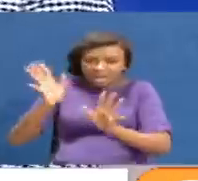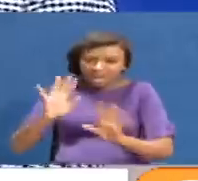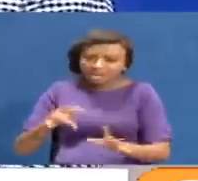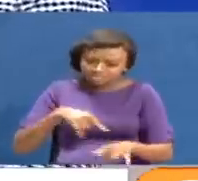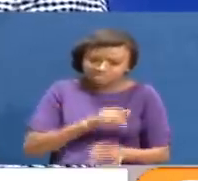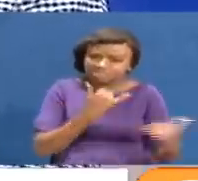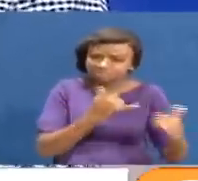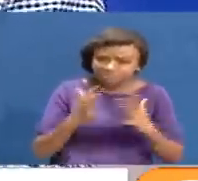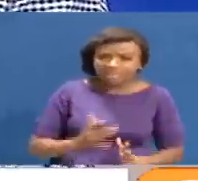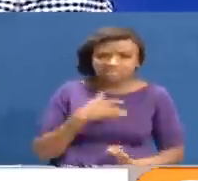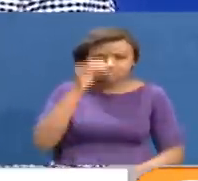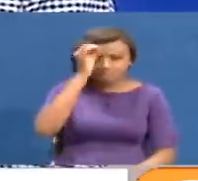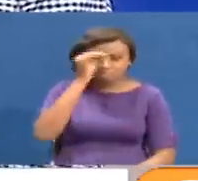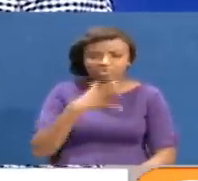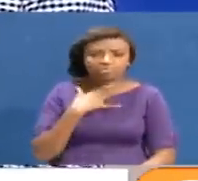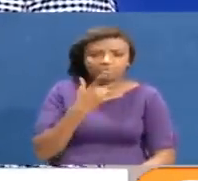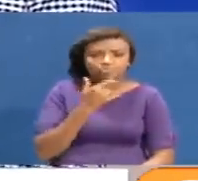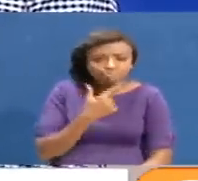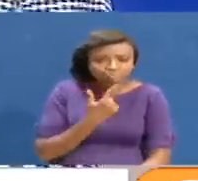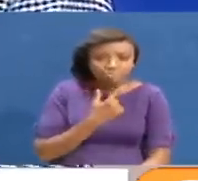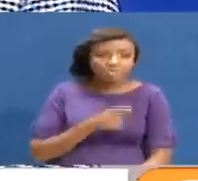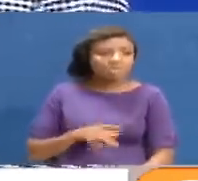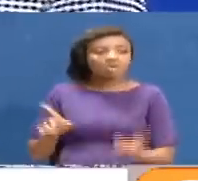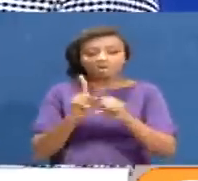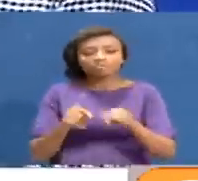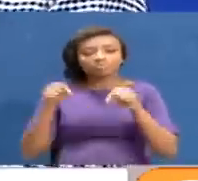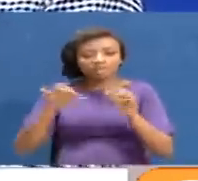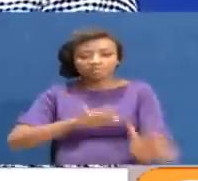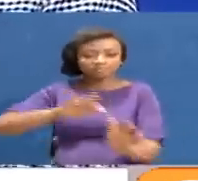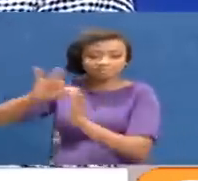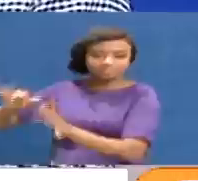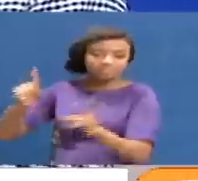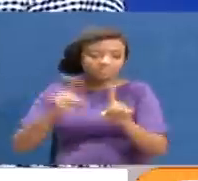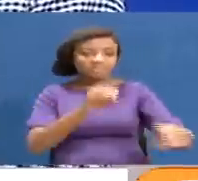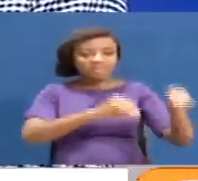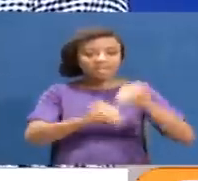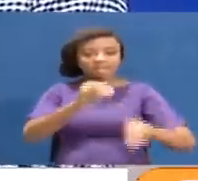say, right? And it's the same thing even with these elections. Yeah.